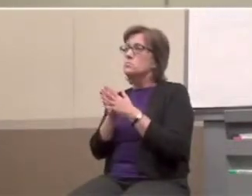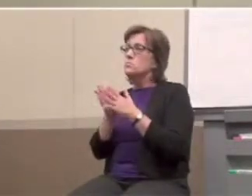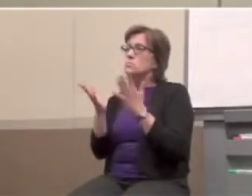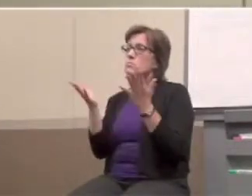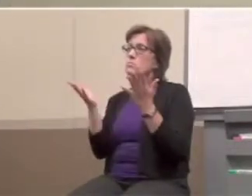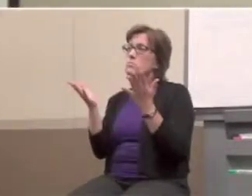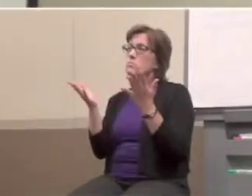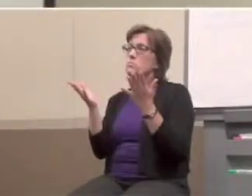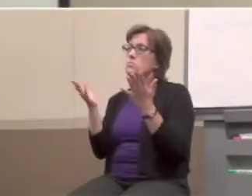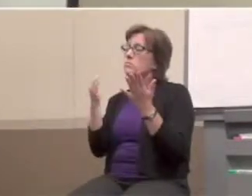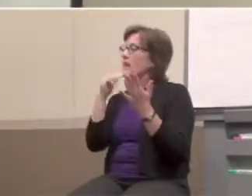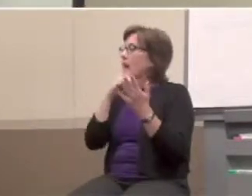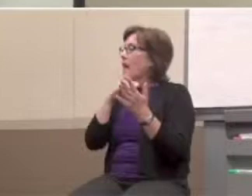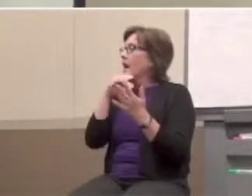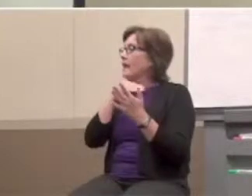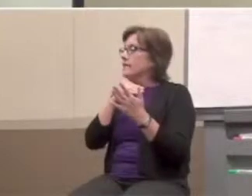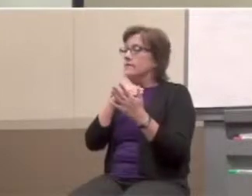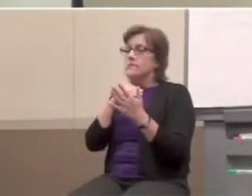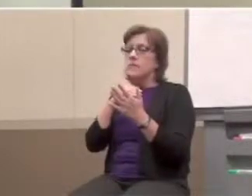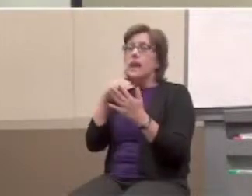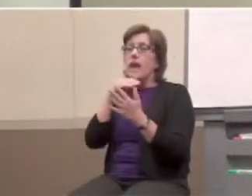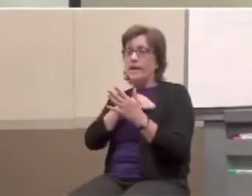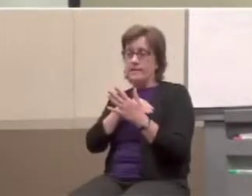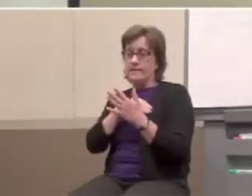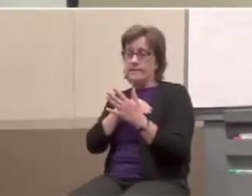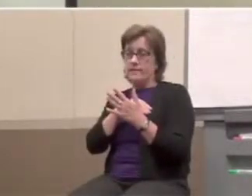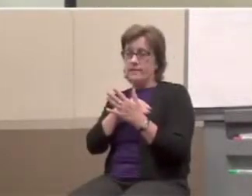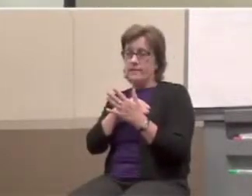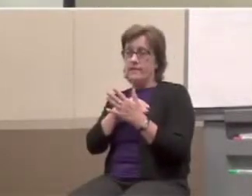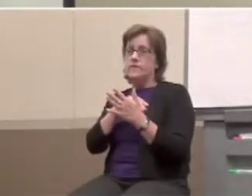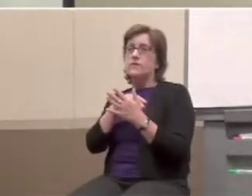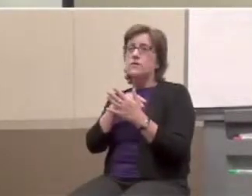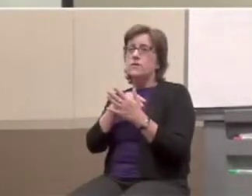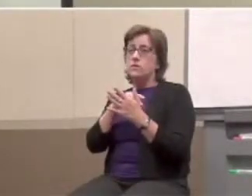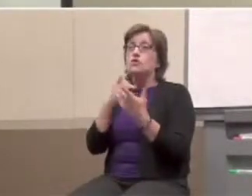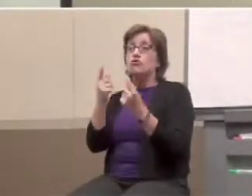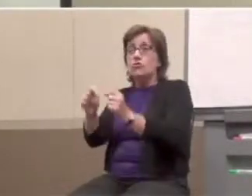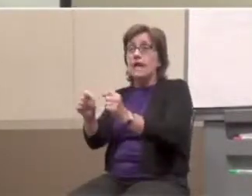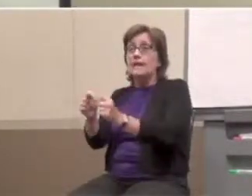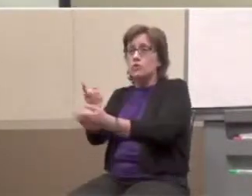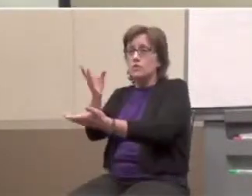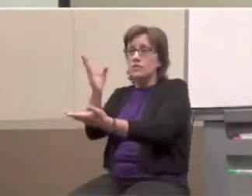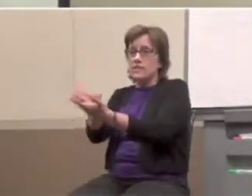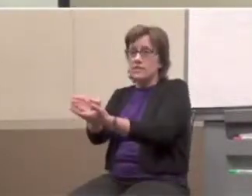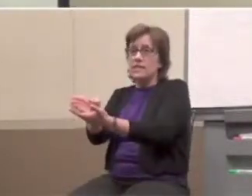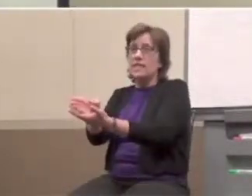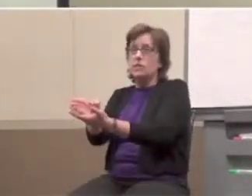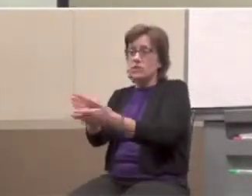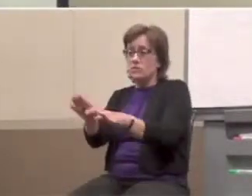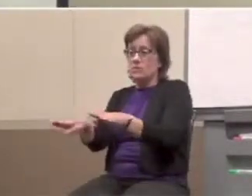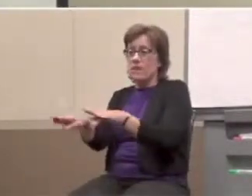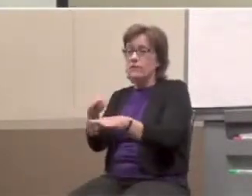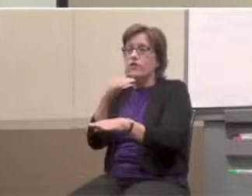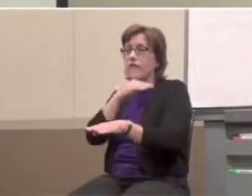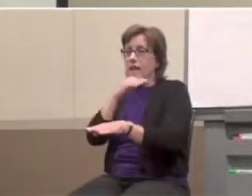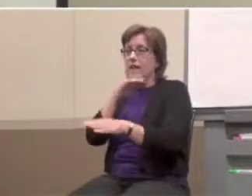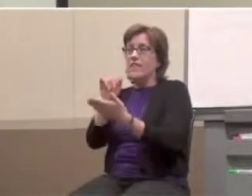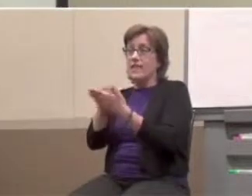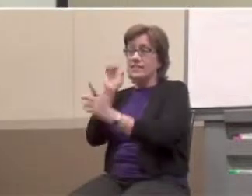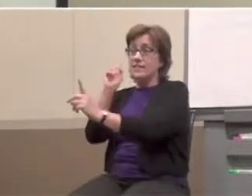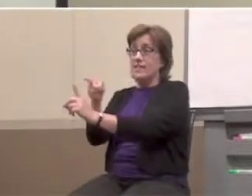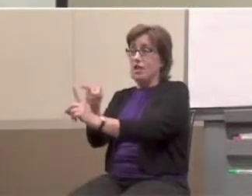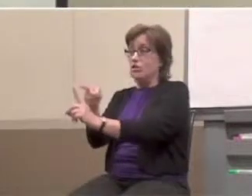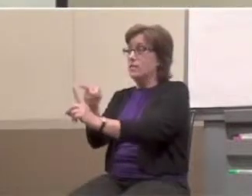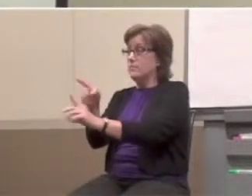lying, okay, then you say to if you're trying to extinguish the behavior of lying, and that's your target behavior, then you would say,